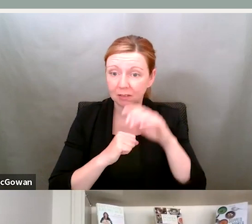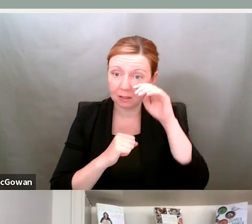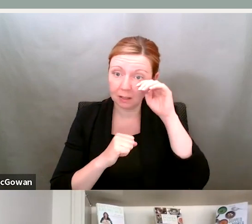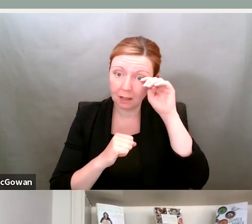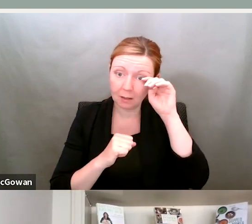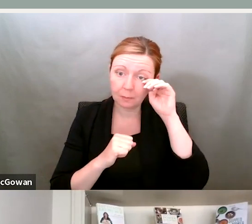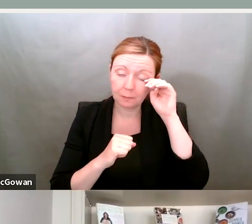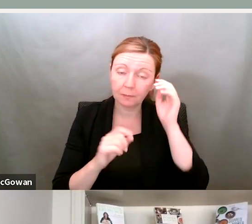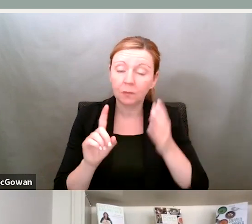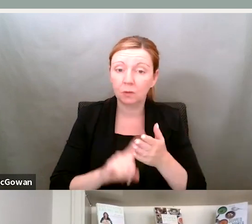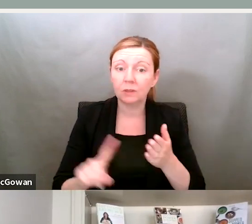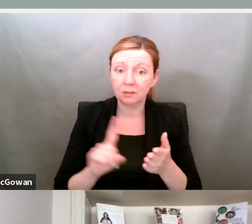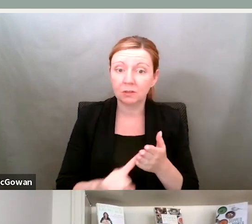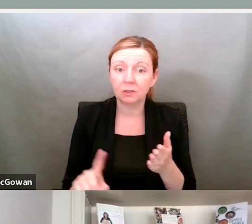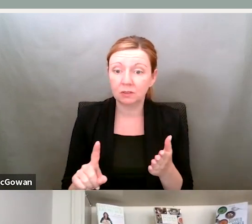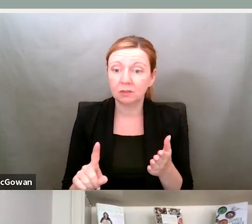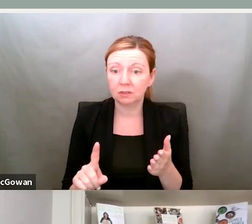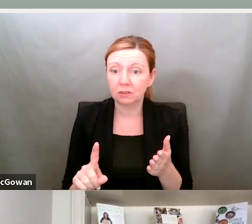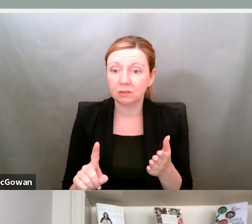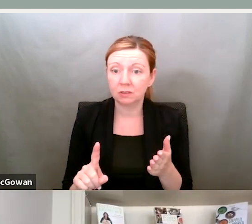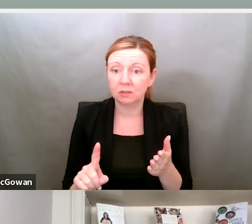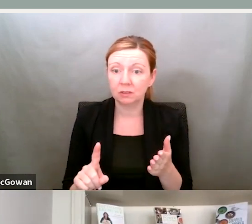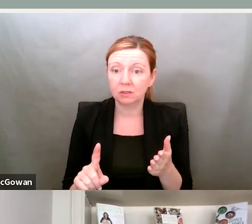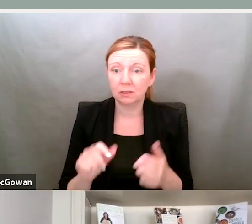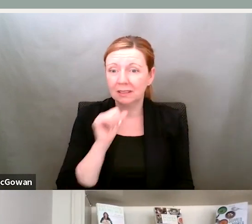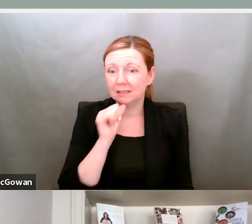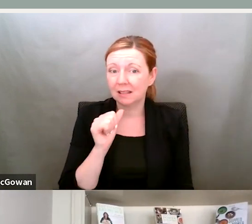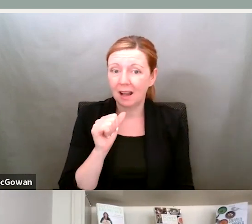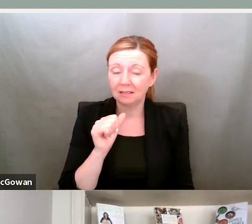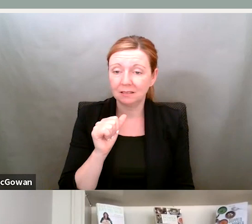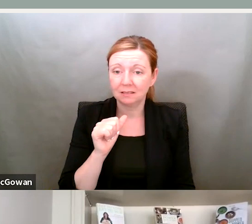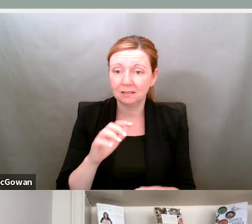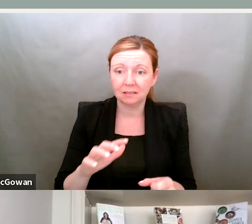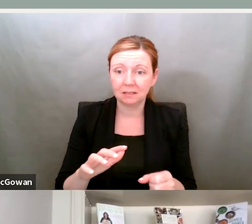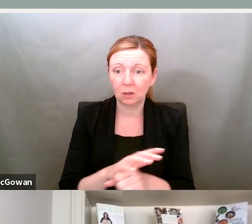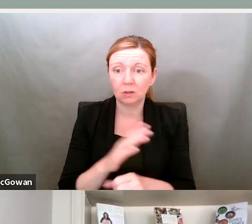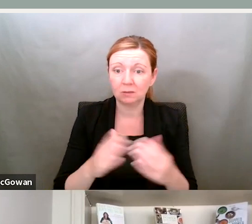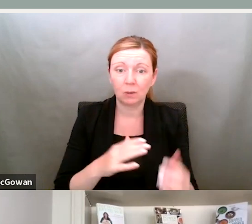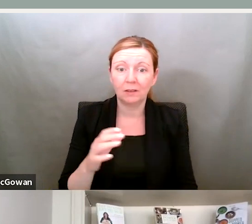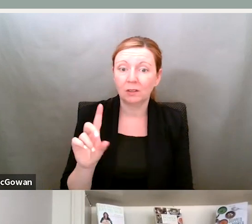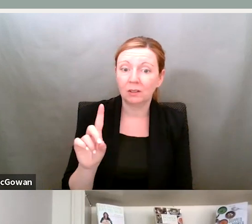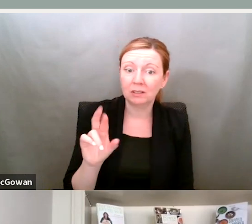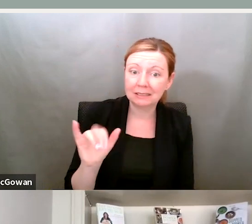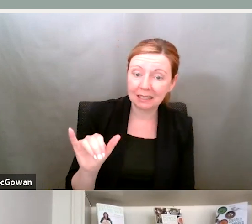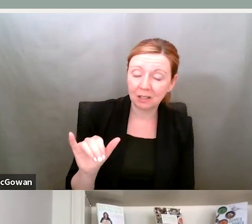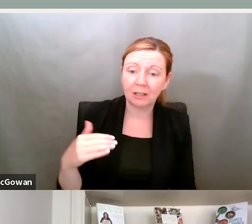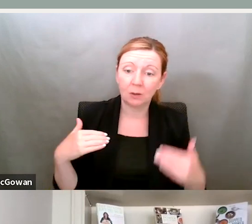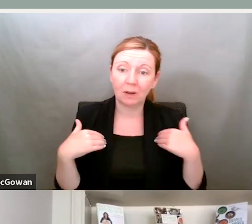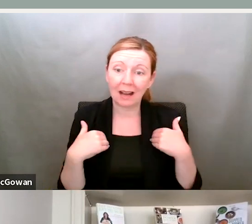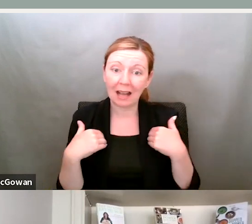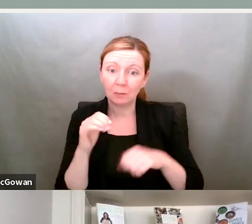unknown. The research, I have to say, the research is not conclusive whether dairy or animal-based proteins, or dairy